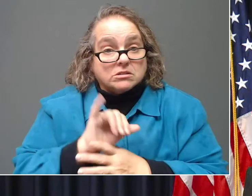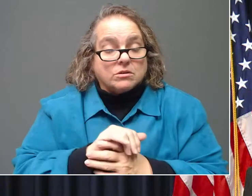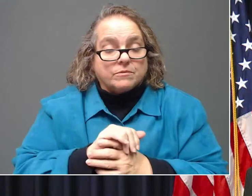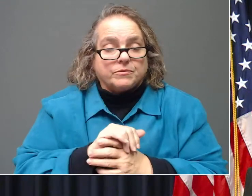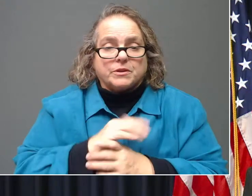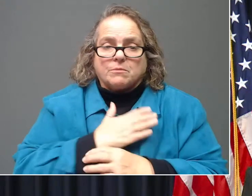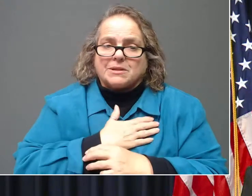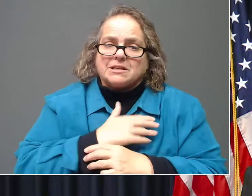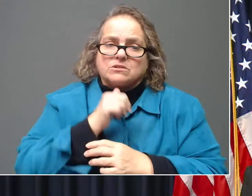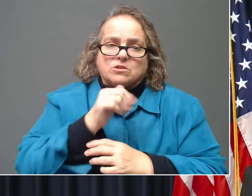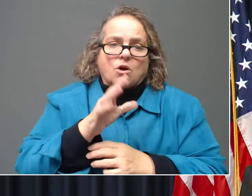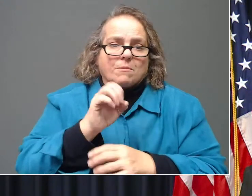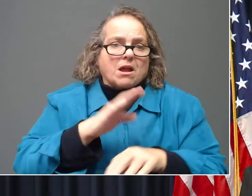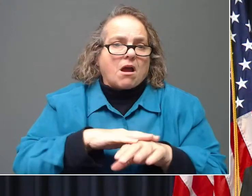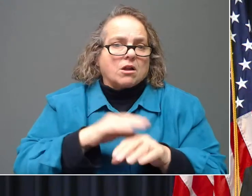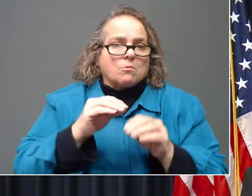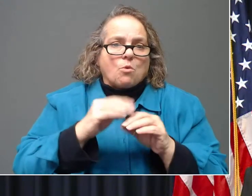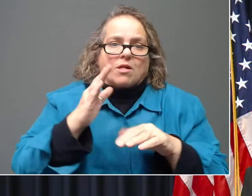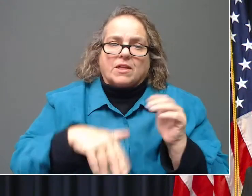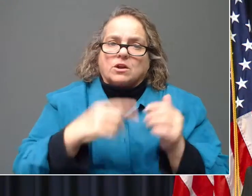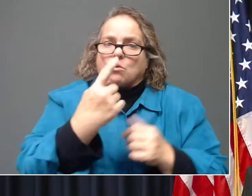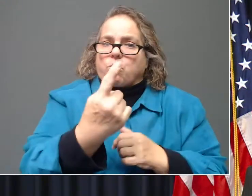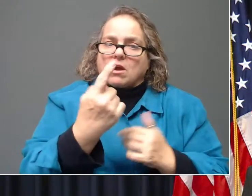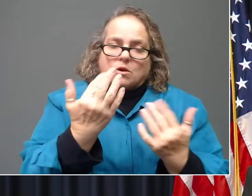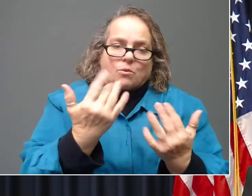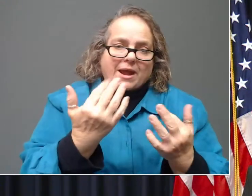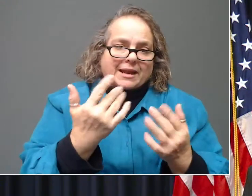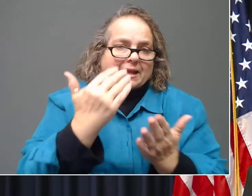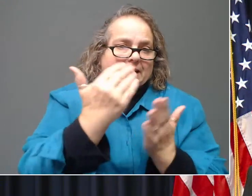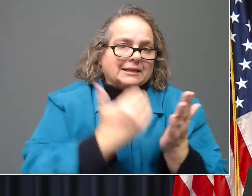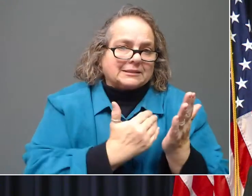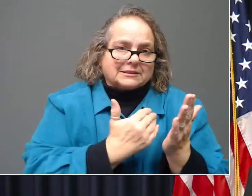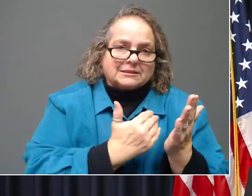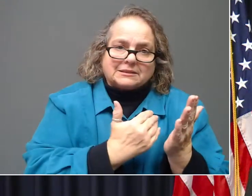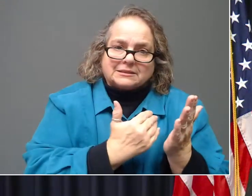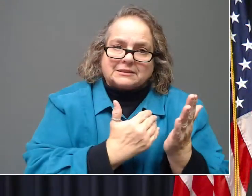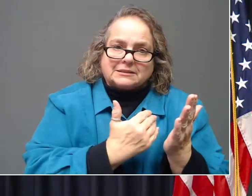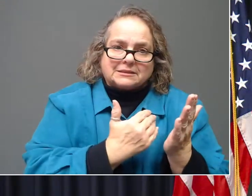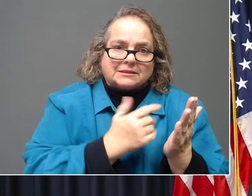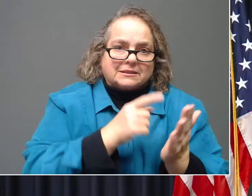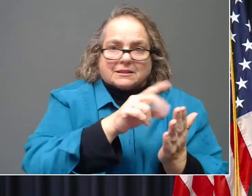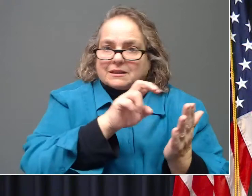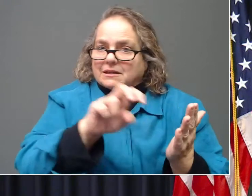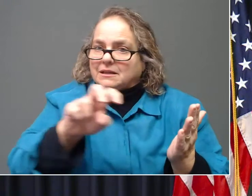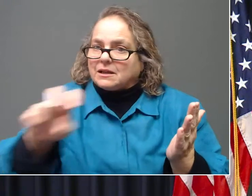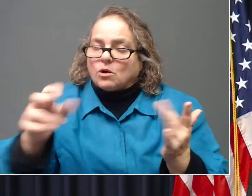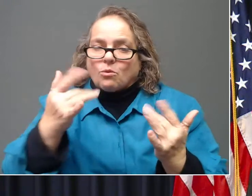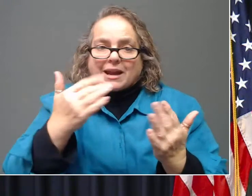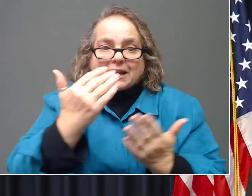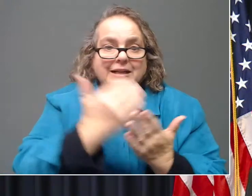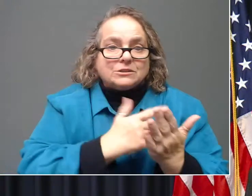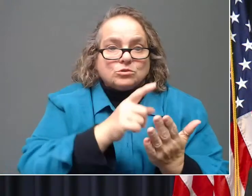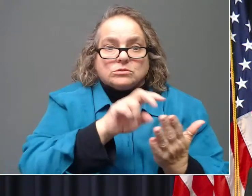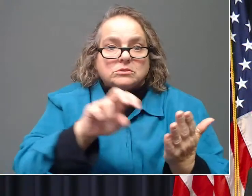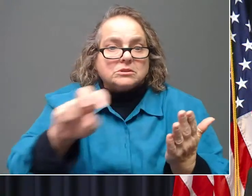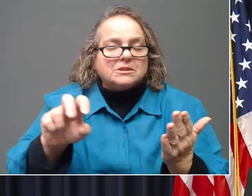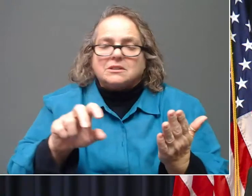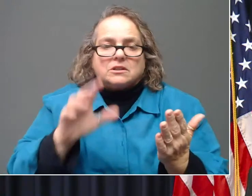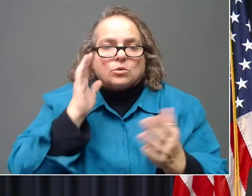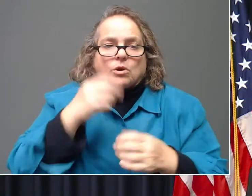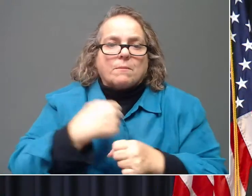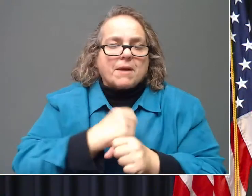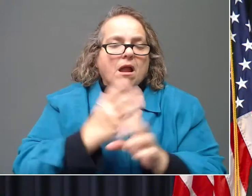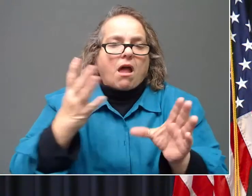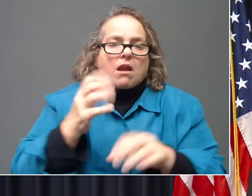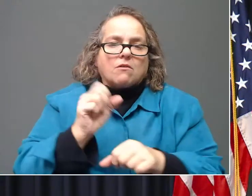more than one waiting list of some of these facilities that are keeping them. Otherwise, it creates a lot of work for the folks that are there